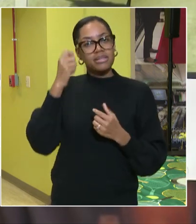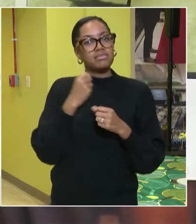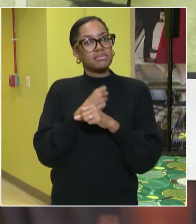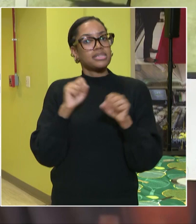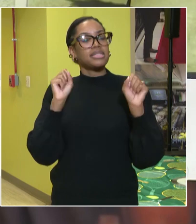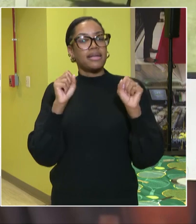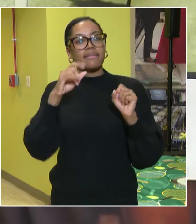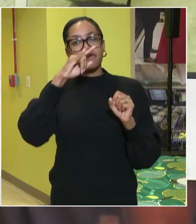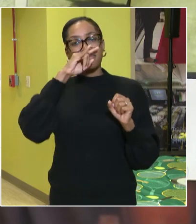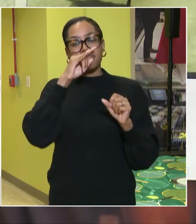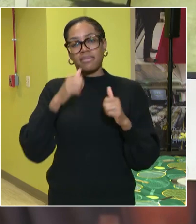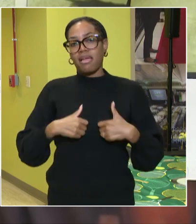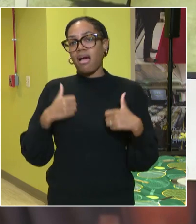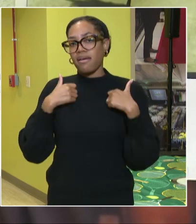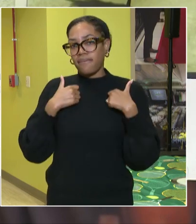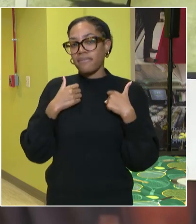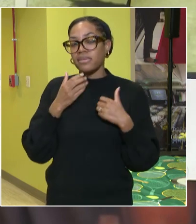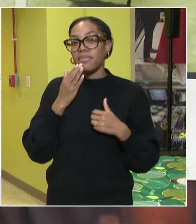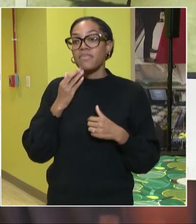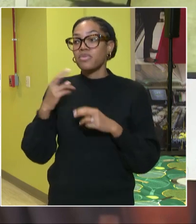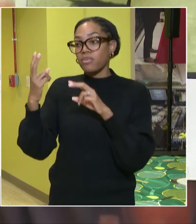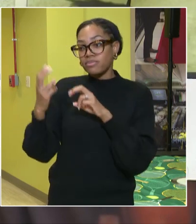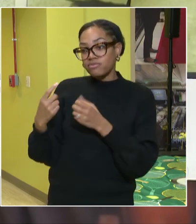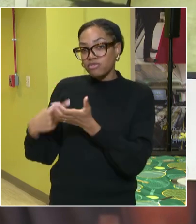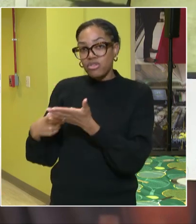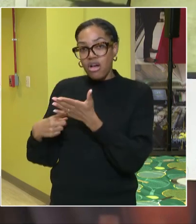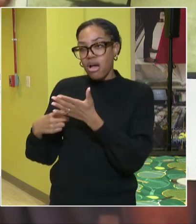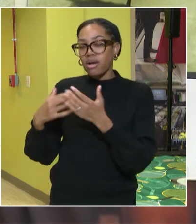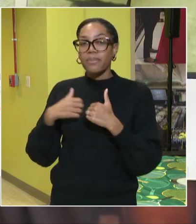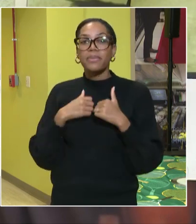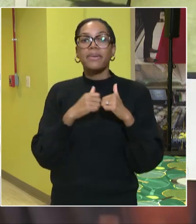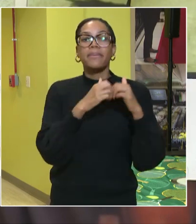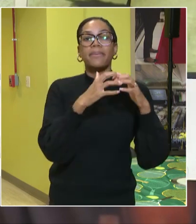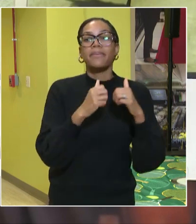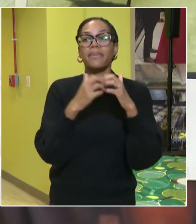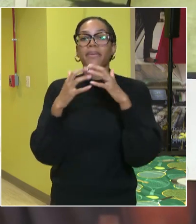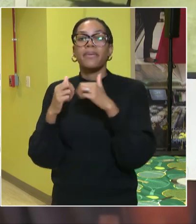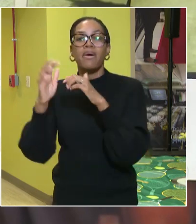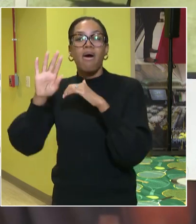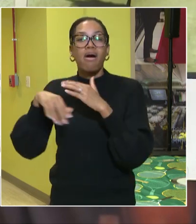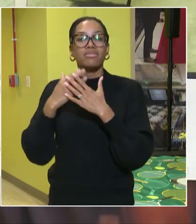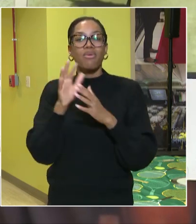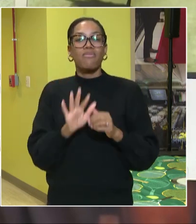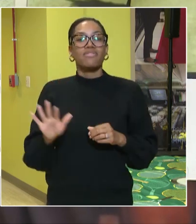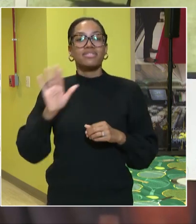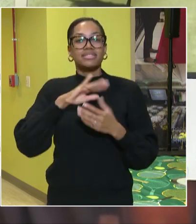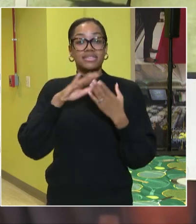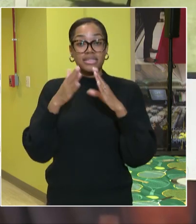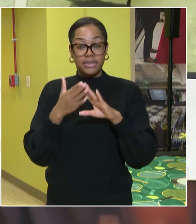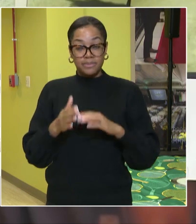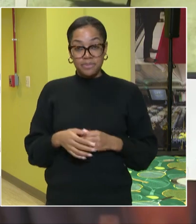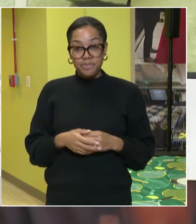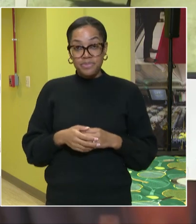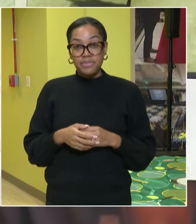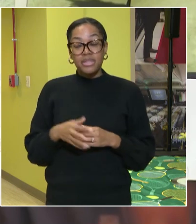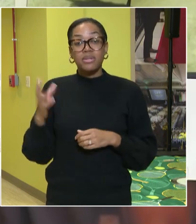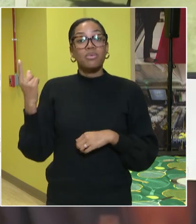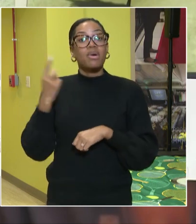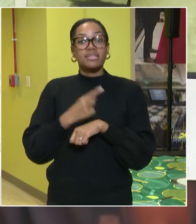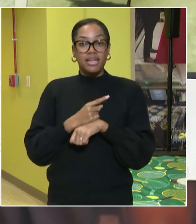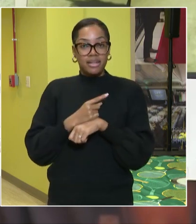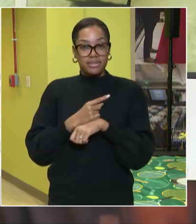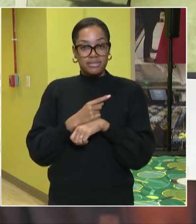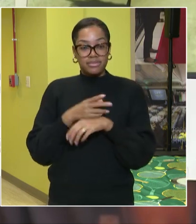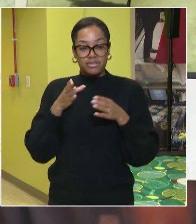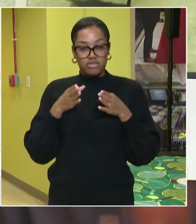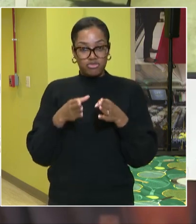lives. And from that, we did things all over the city. And then one day, I was riding down the